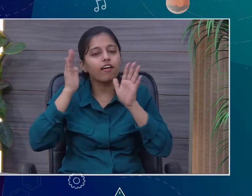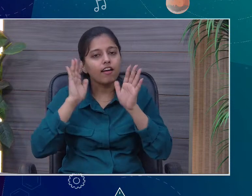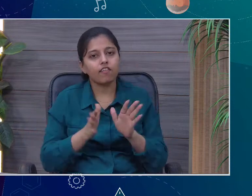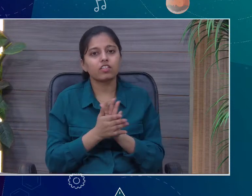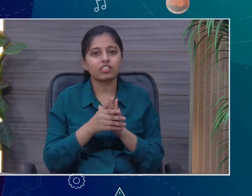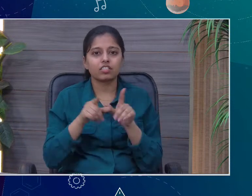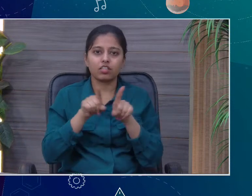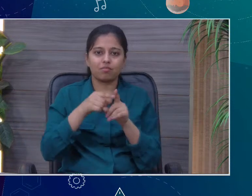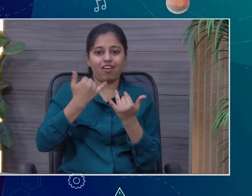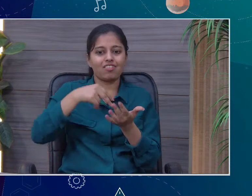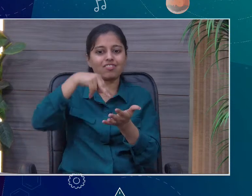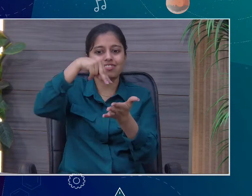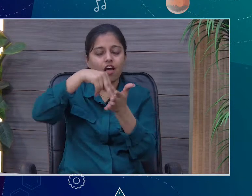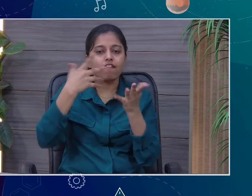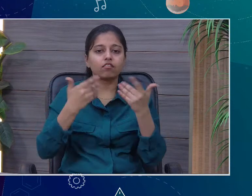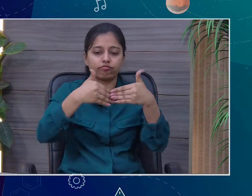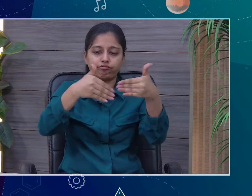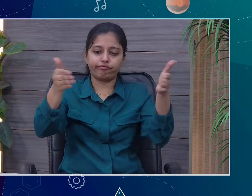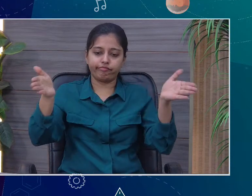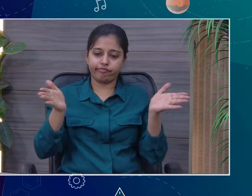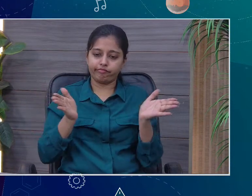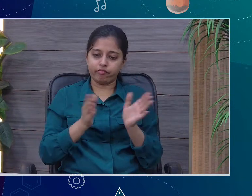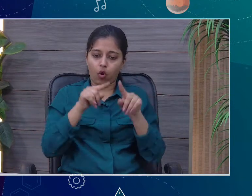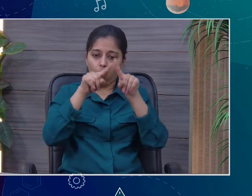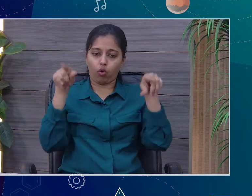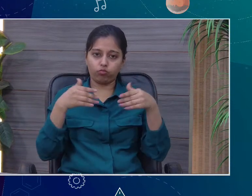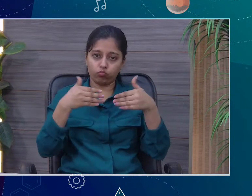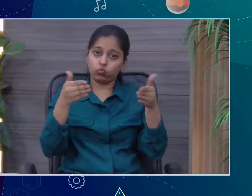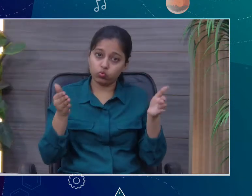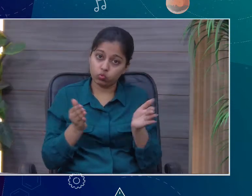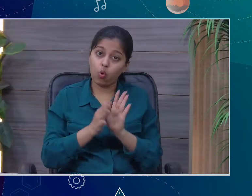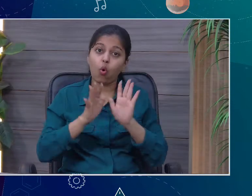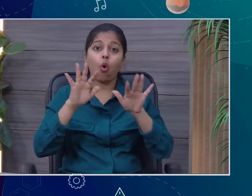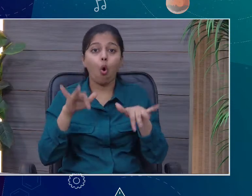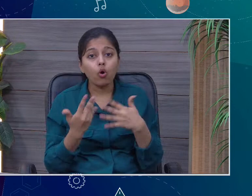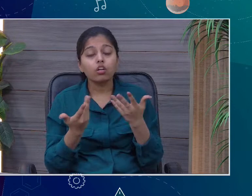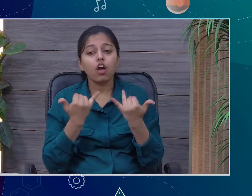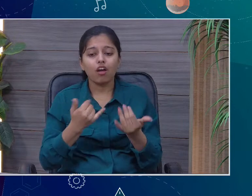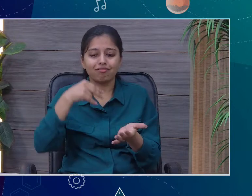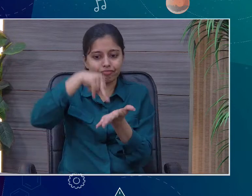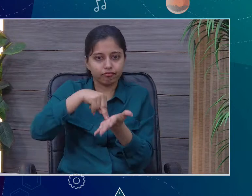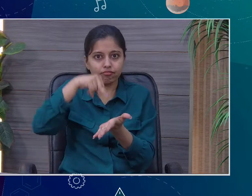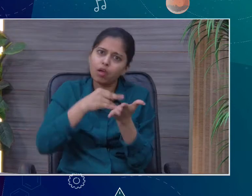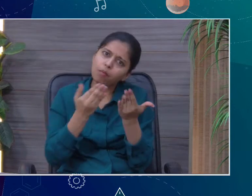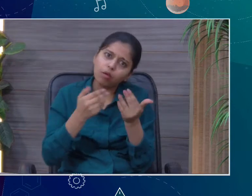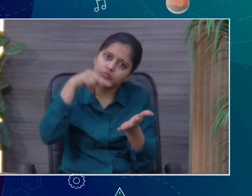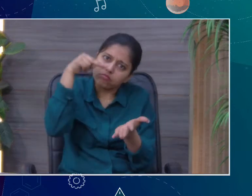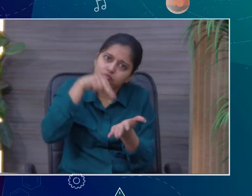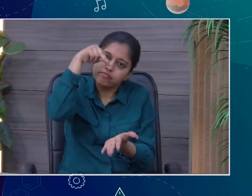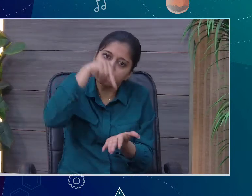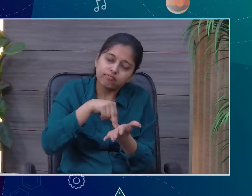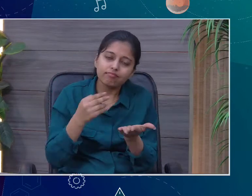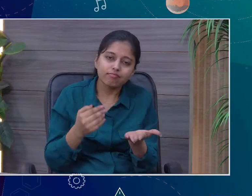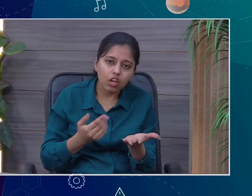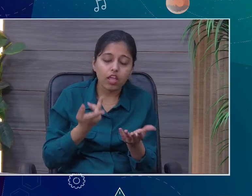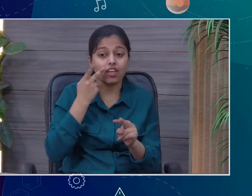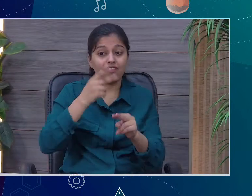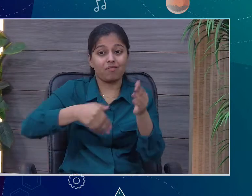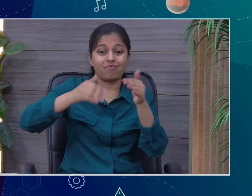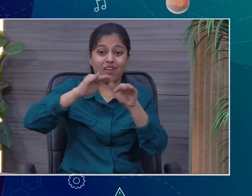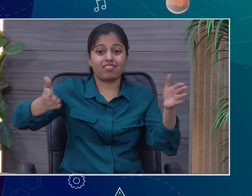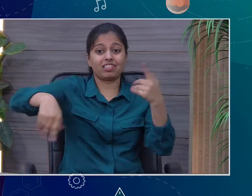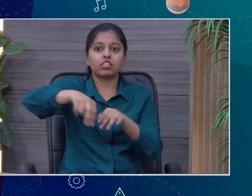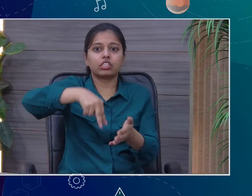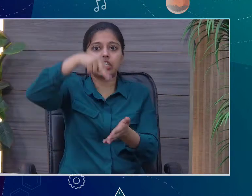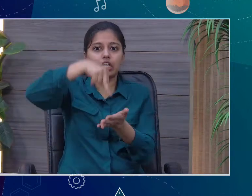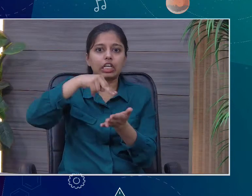let's stand in the circle, and now we can ask, okay, shall we jump now? So when they jump, so teacher